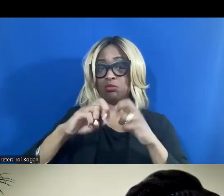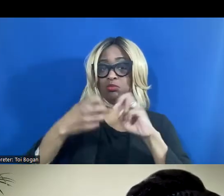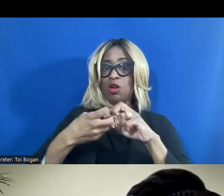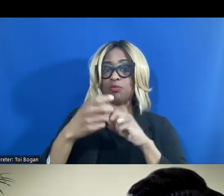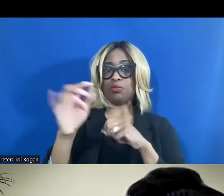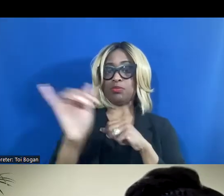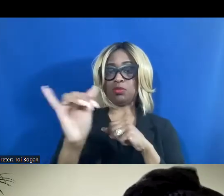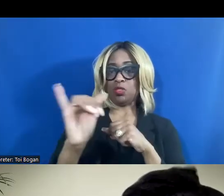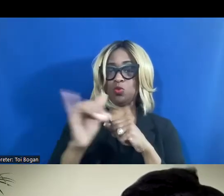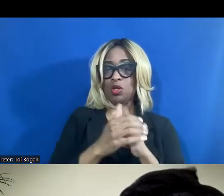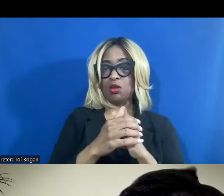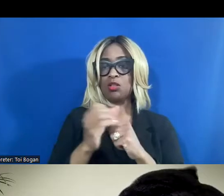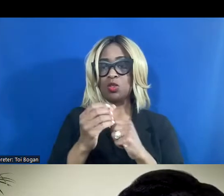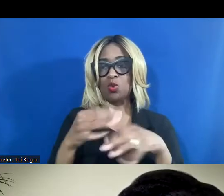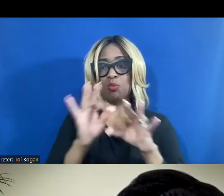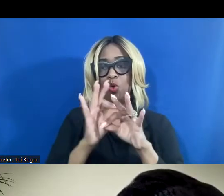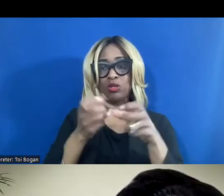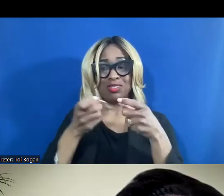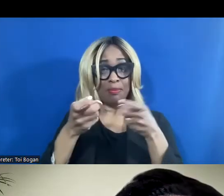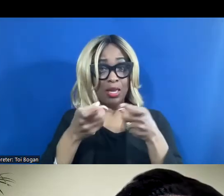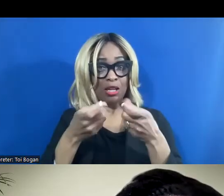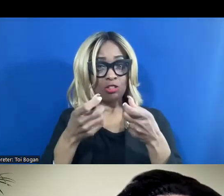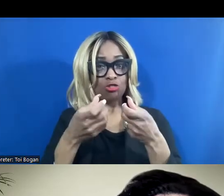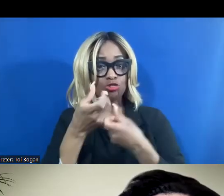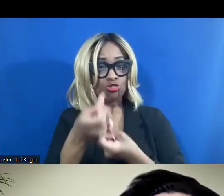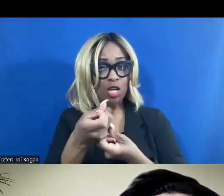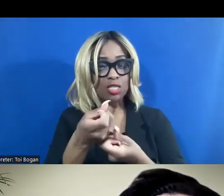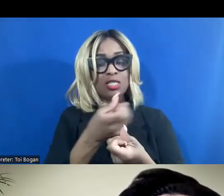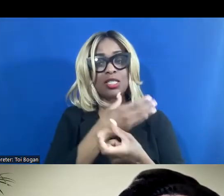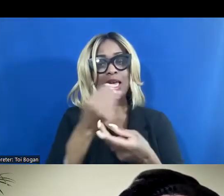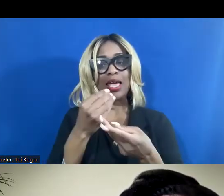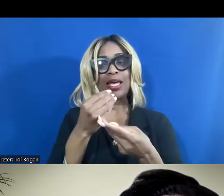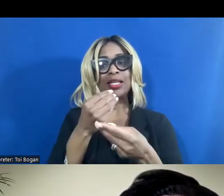to manage your stress and not